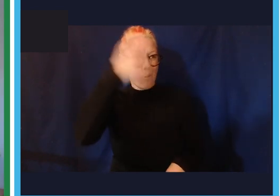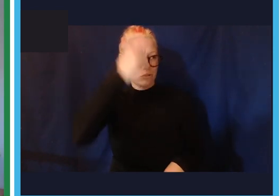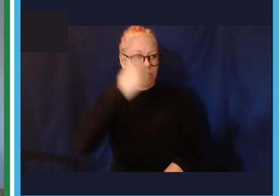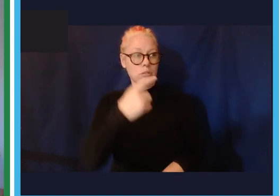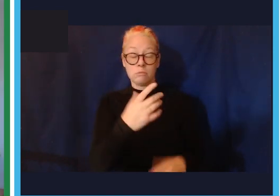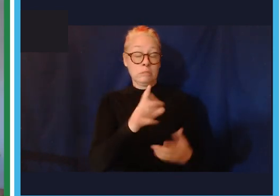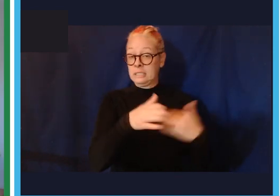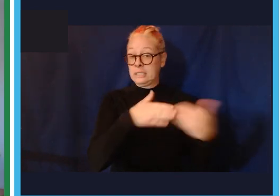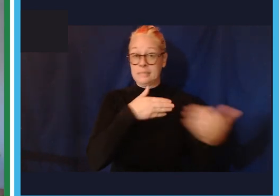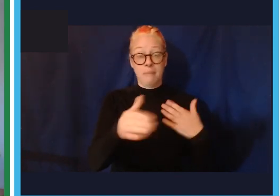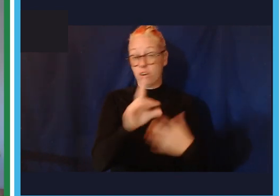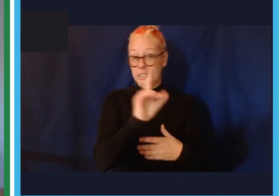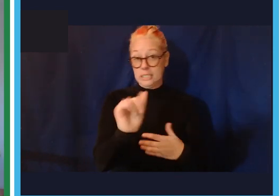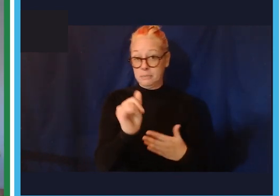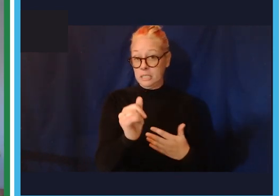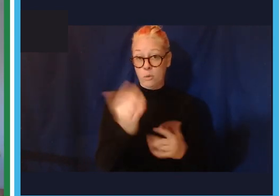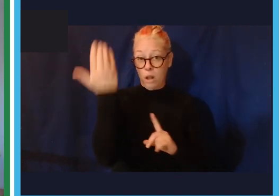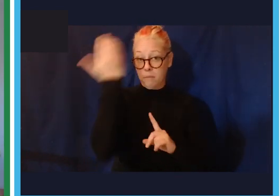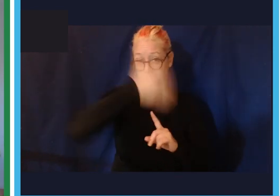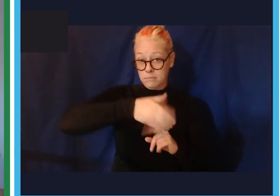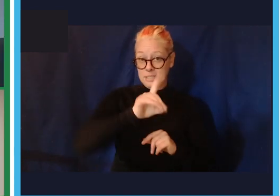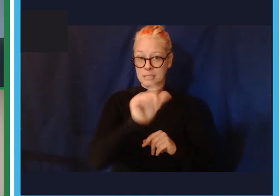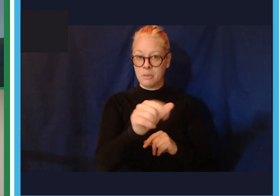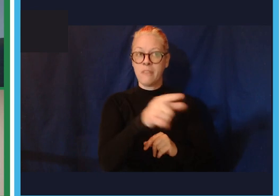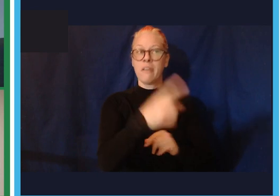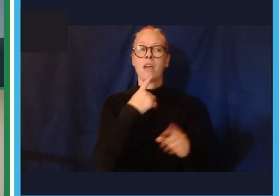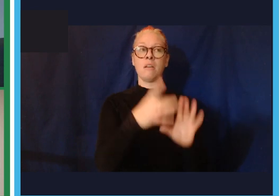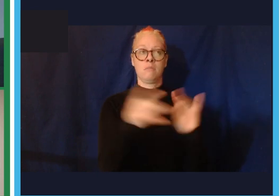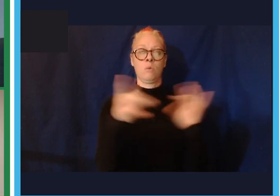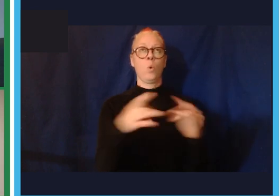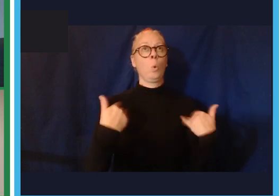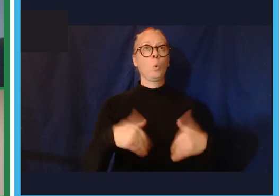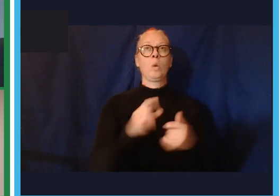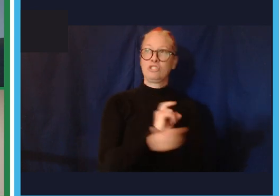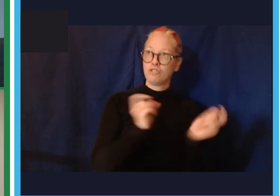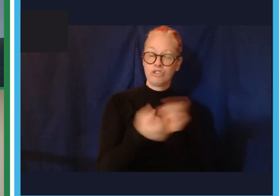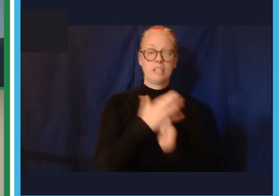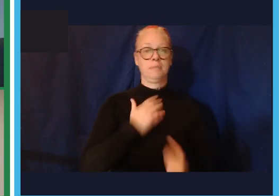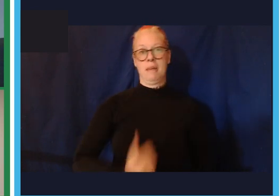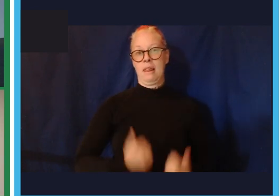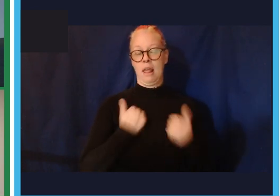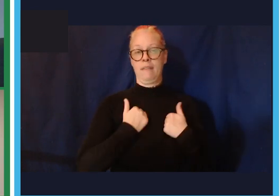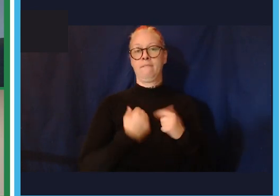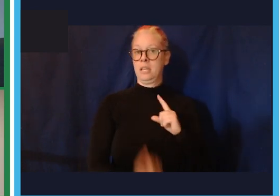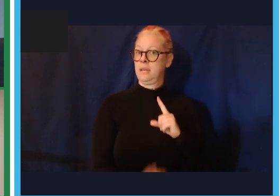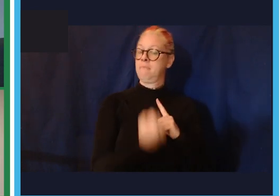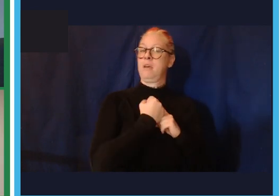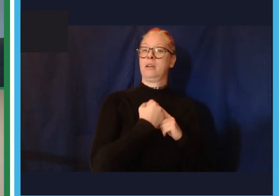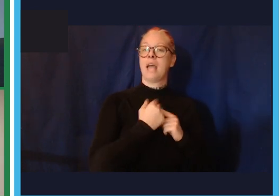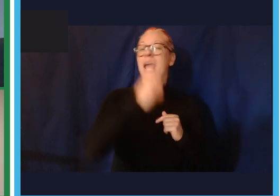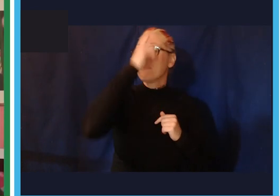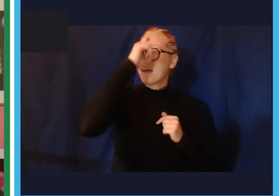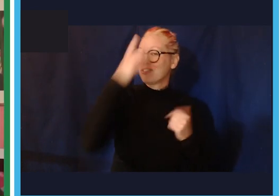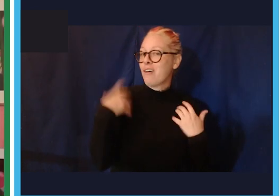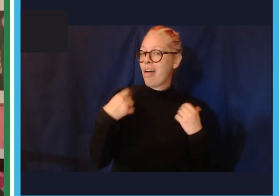see themselves. And would you agree that that's the case for you? Has it? Yeah, I mean, it definitely has. It was a big relief when